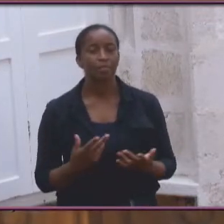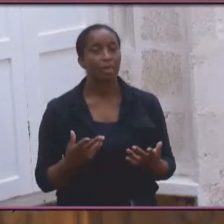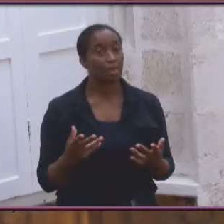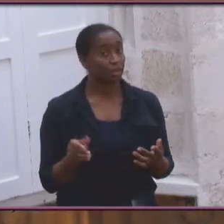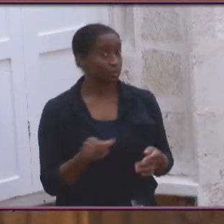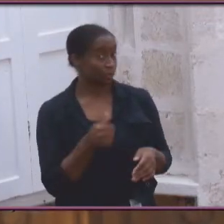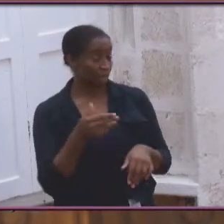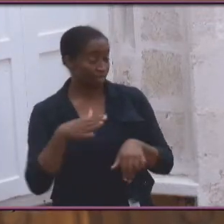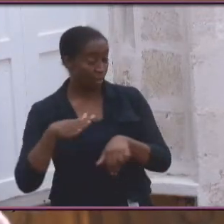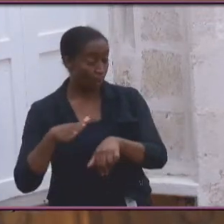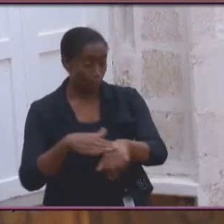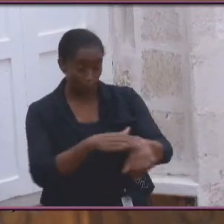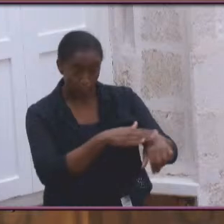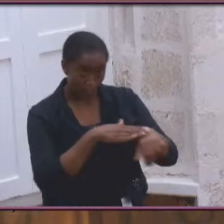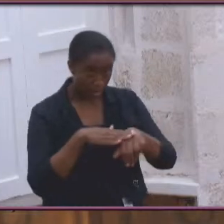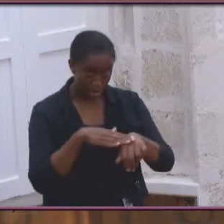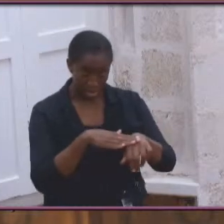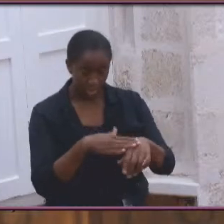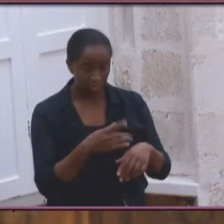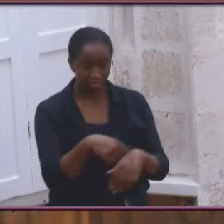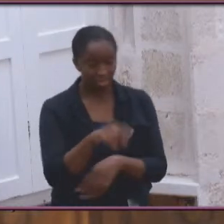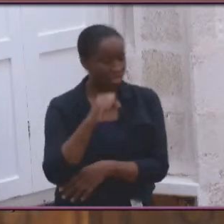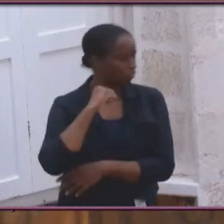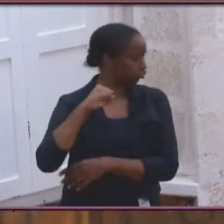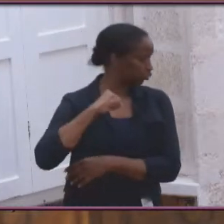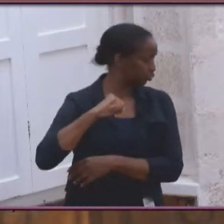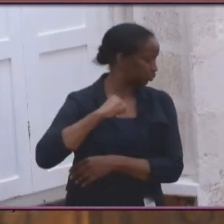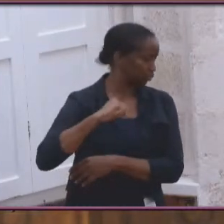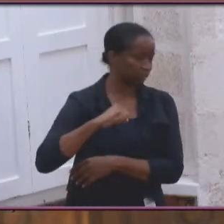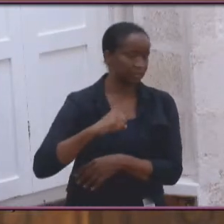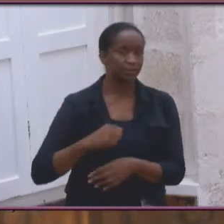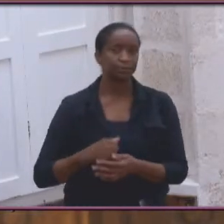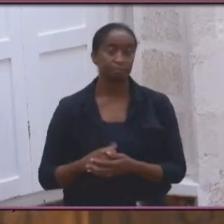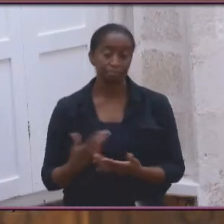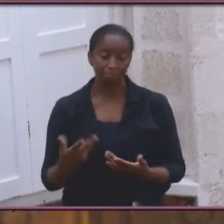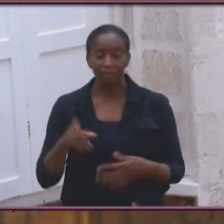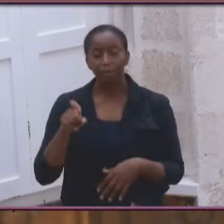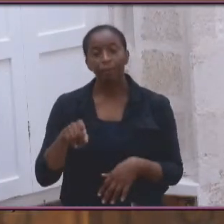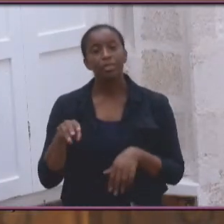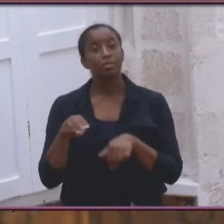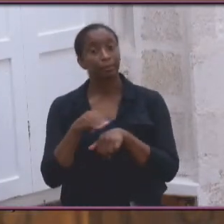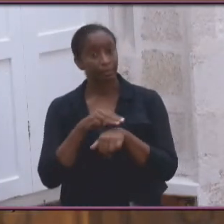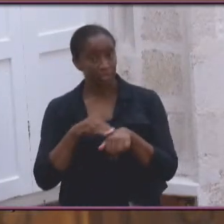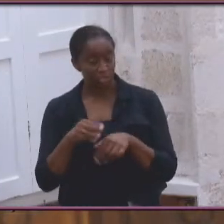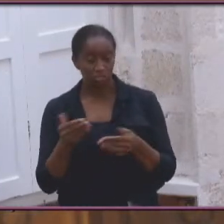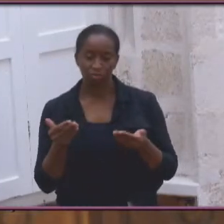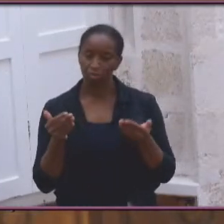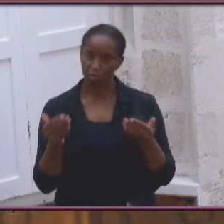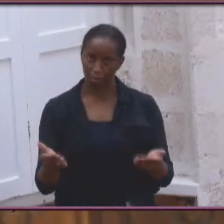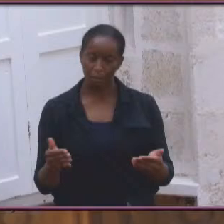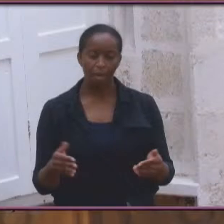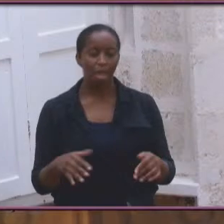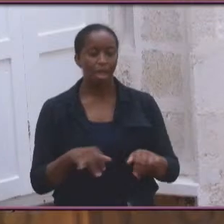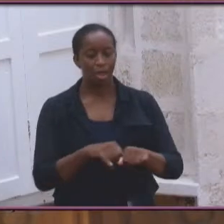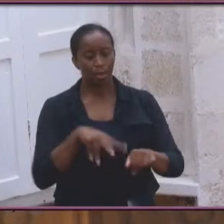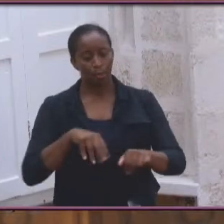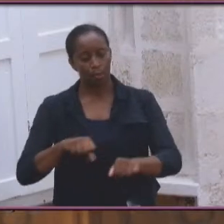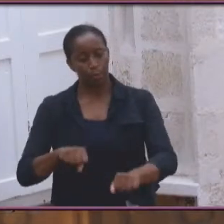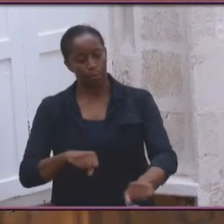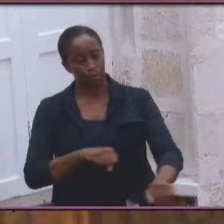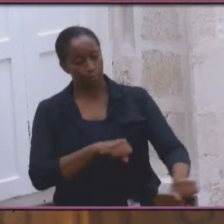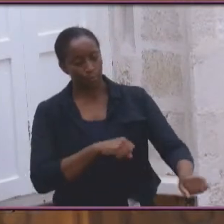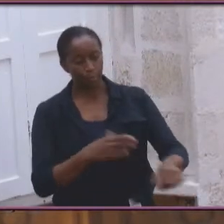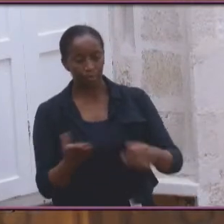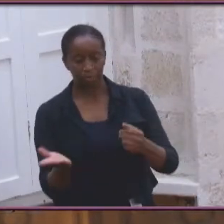has to get the areas clean, then you will be charged. That is the plan under the amended